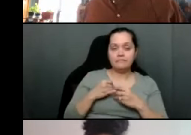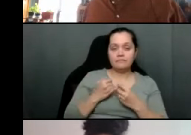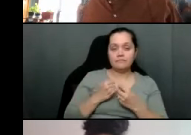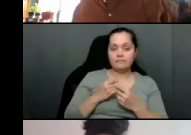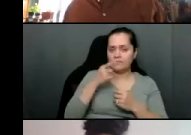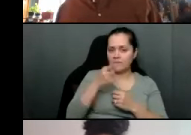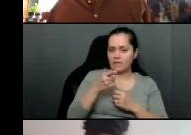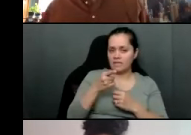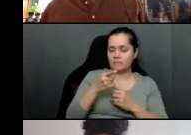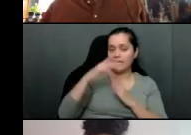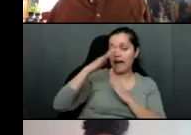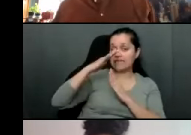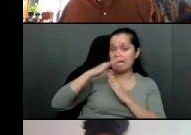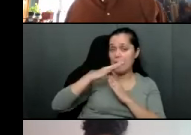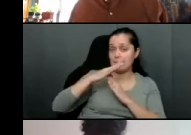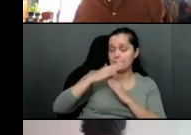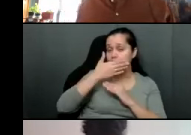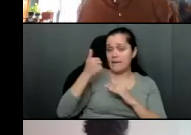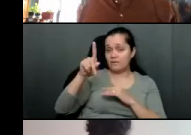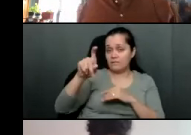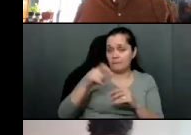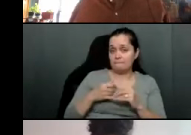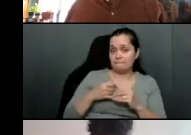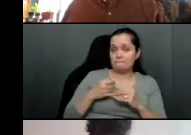Is being on top better?